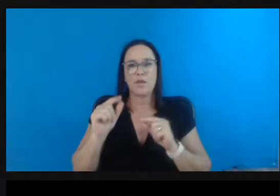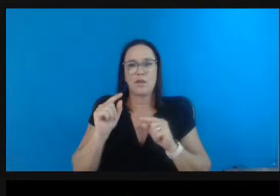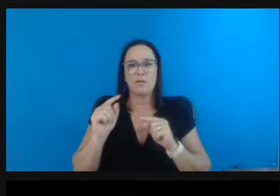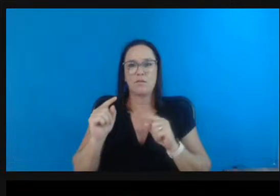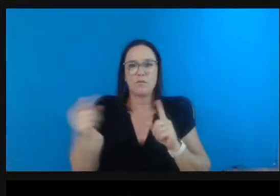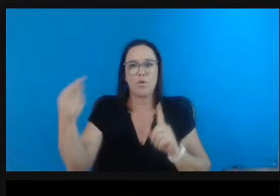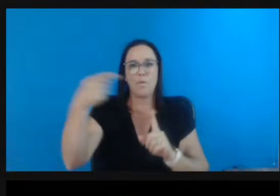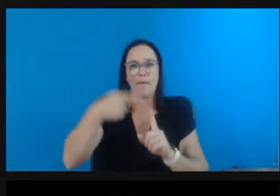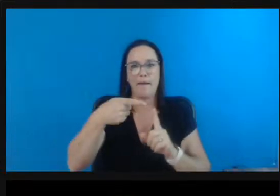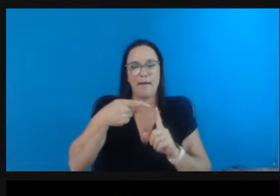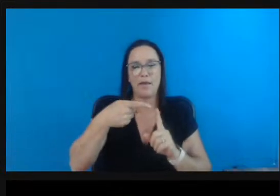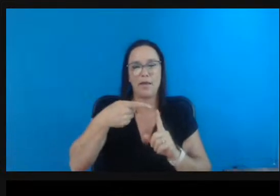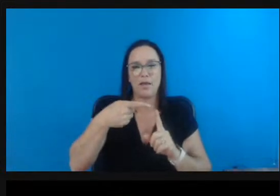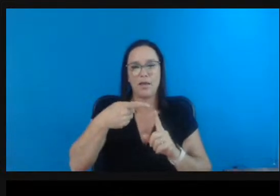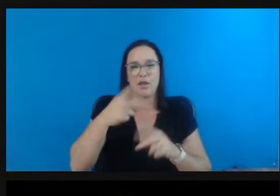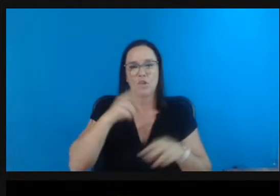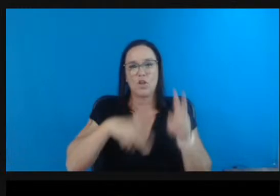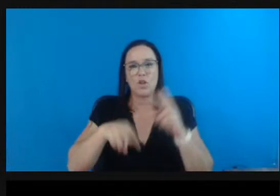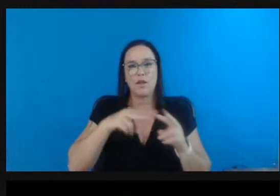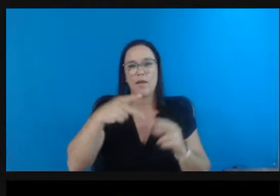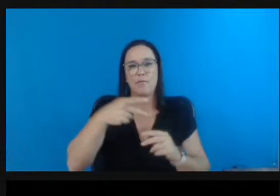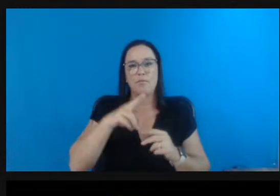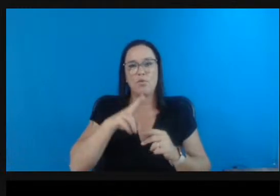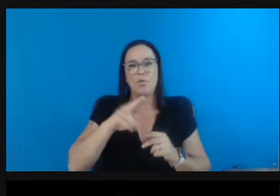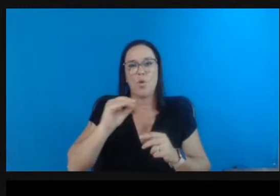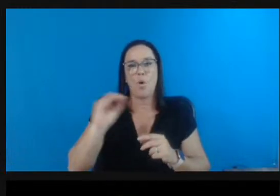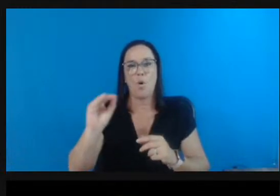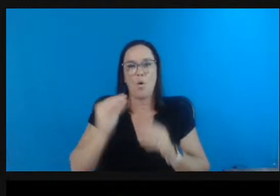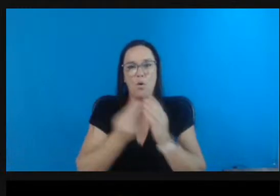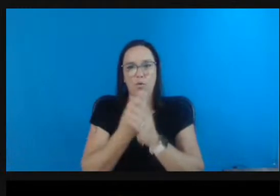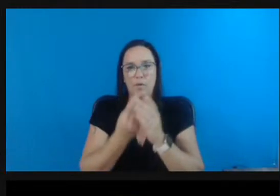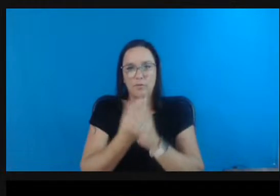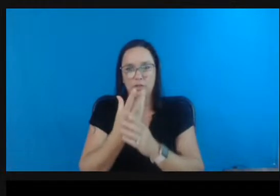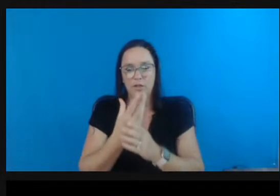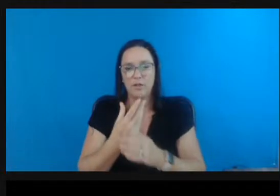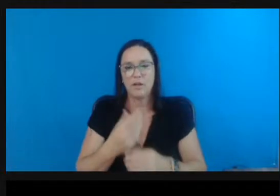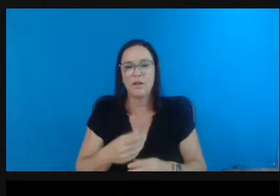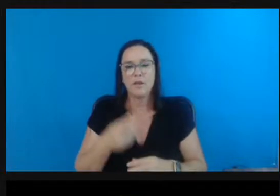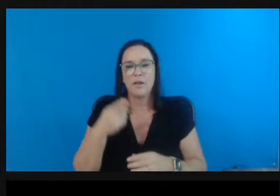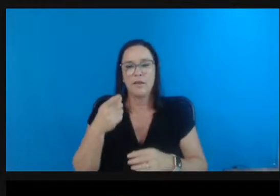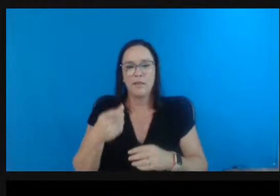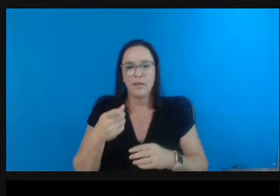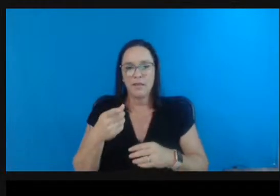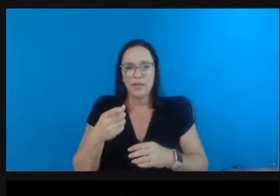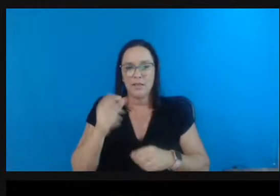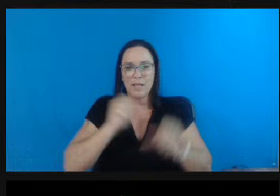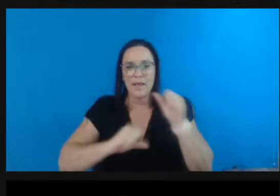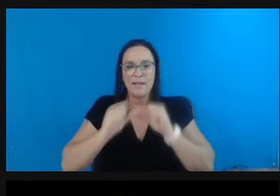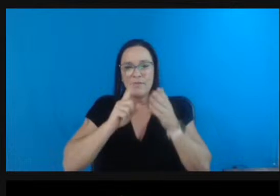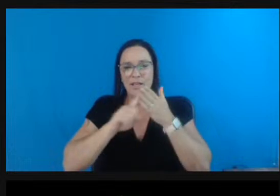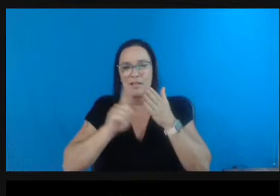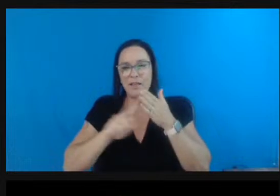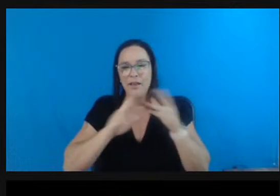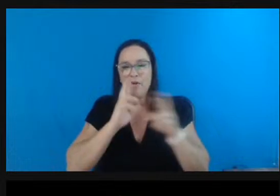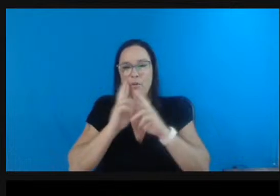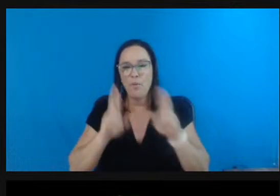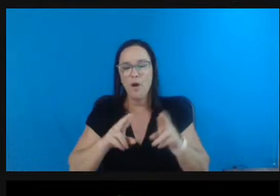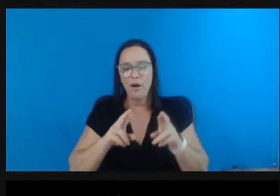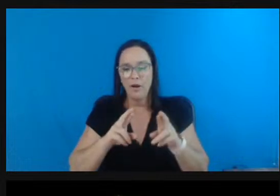to reference the Pu'o'o eruption. And this is Scientific Investigations Report